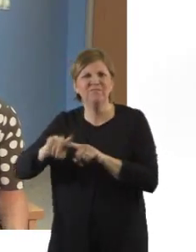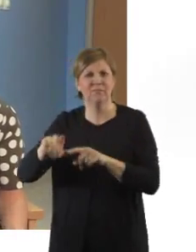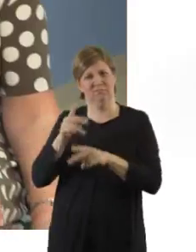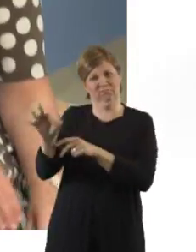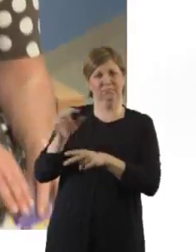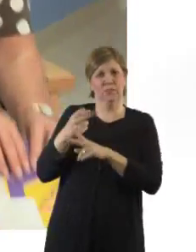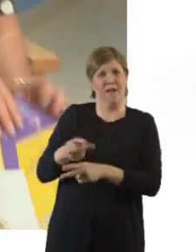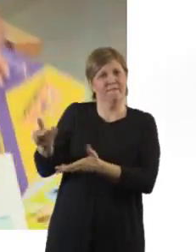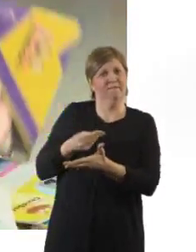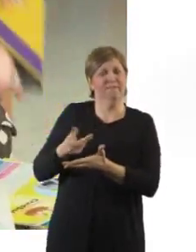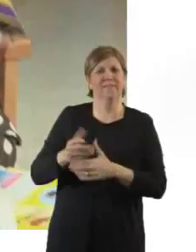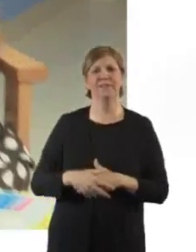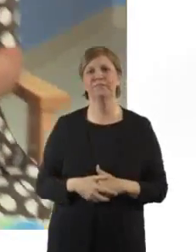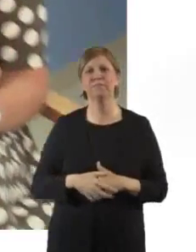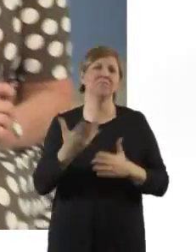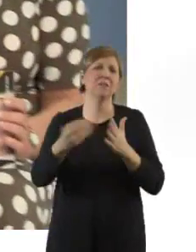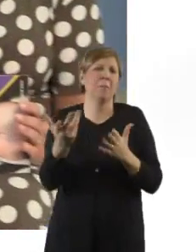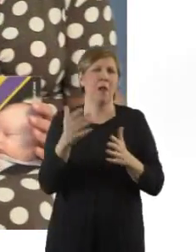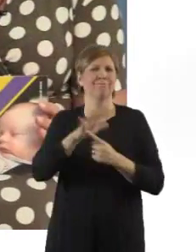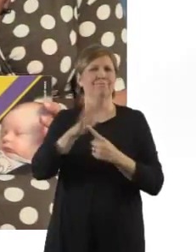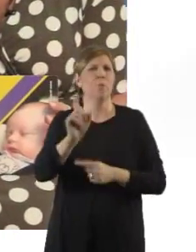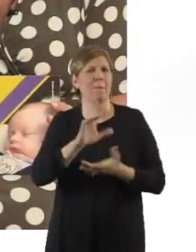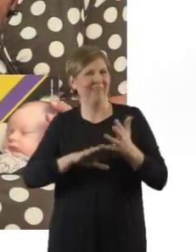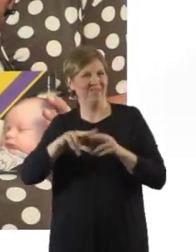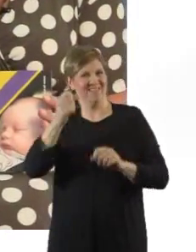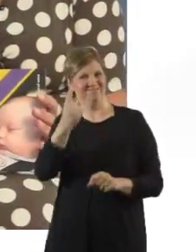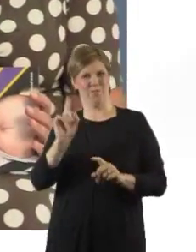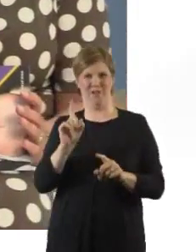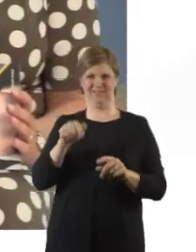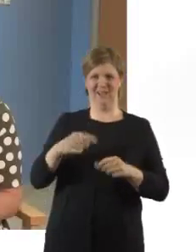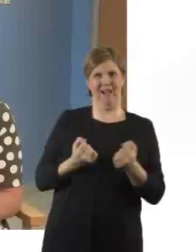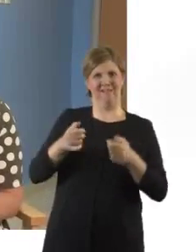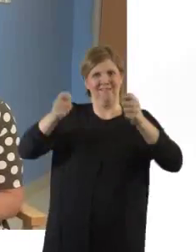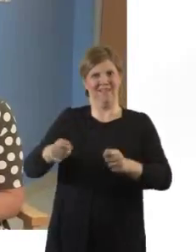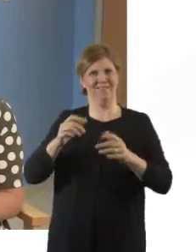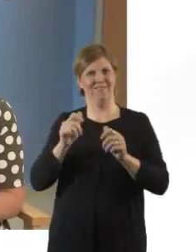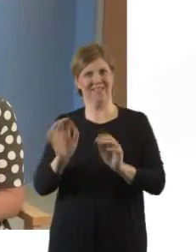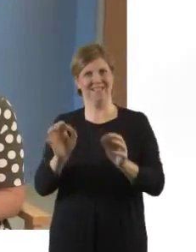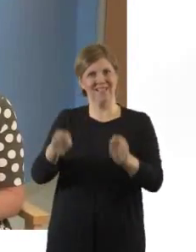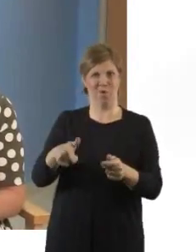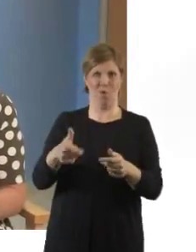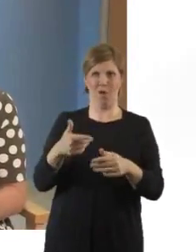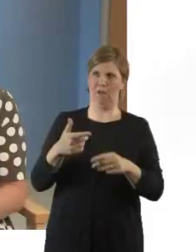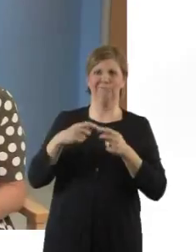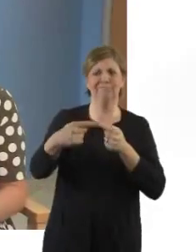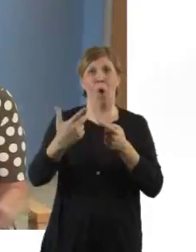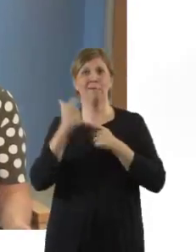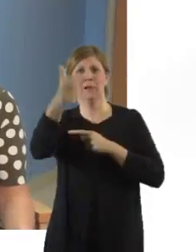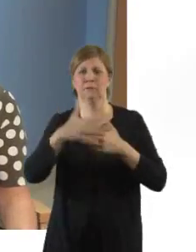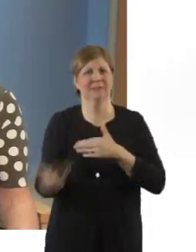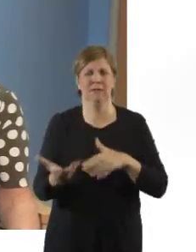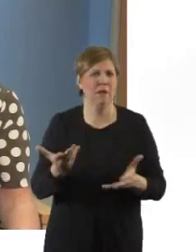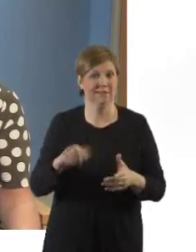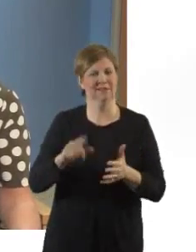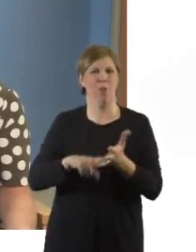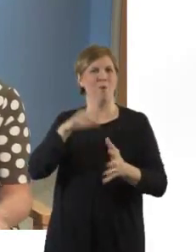parents understand the need for a properly fitted car seat for baby, no matter how short the journey. It is the law. There are other